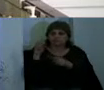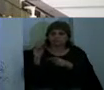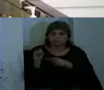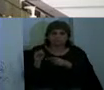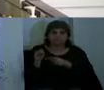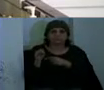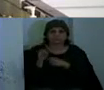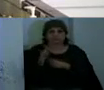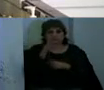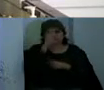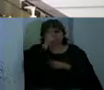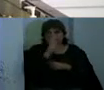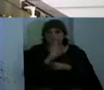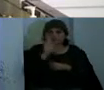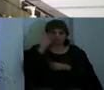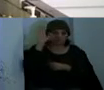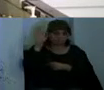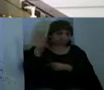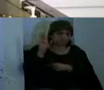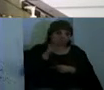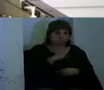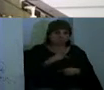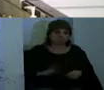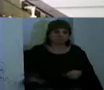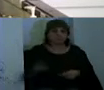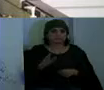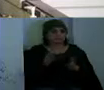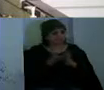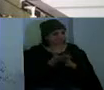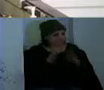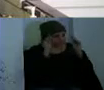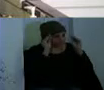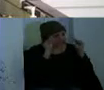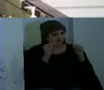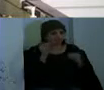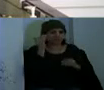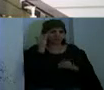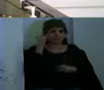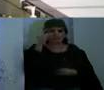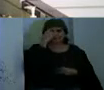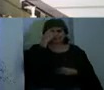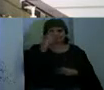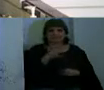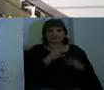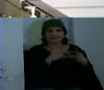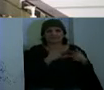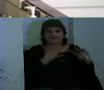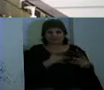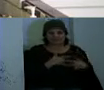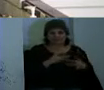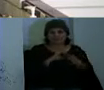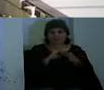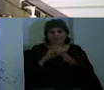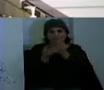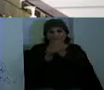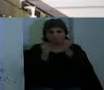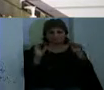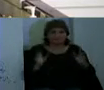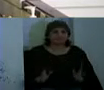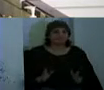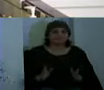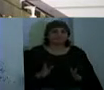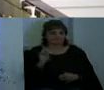his teachings that we get to know the mind and the heart of the Savior,